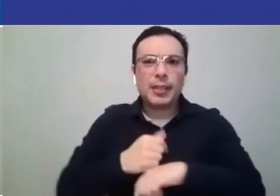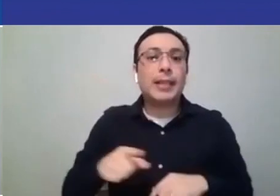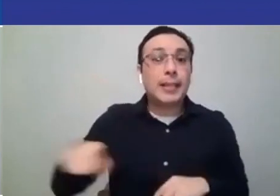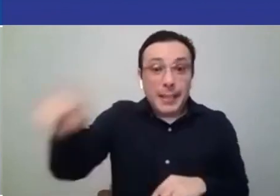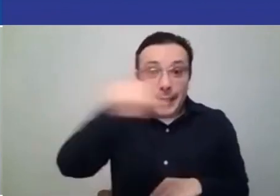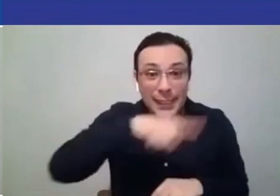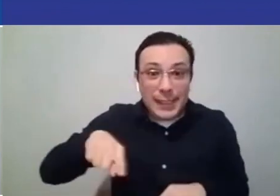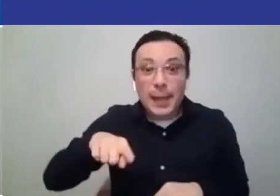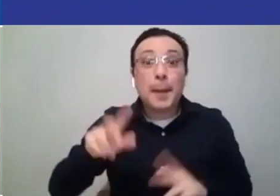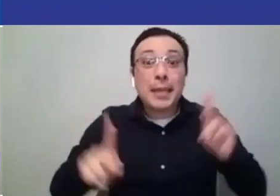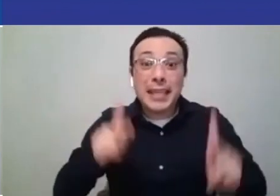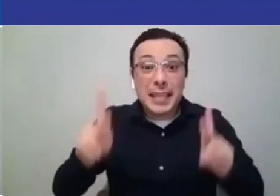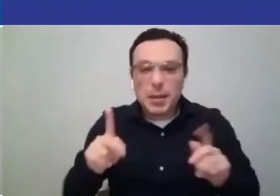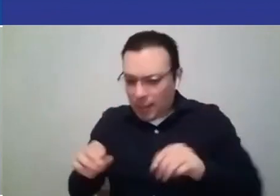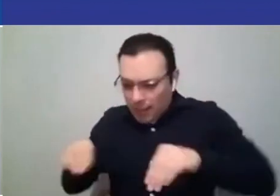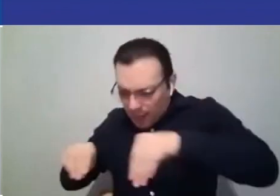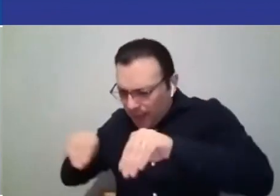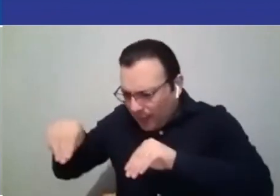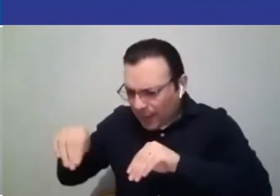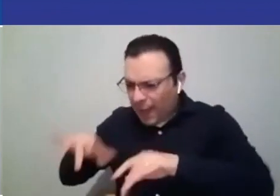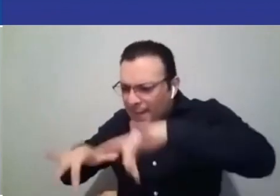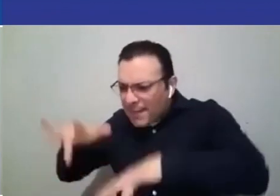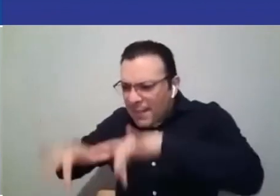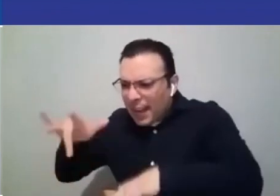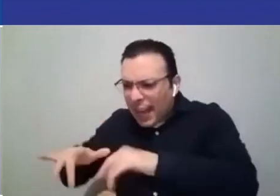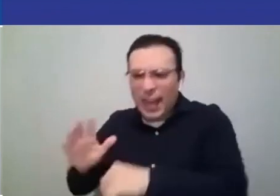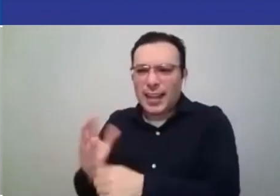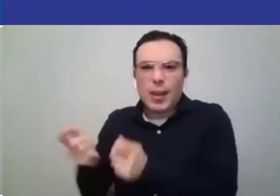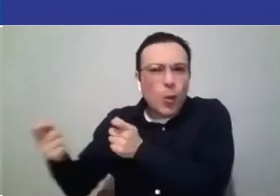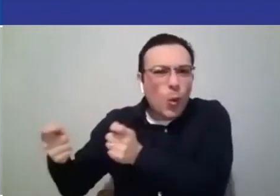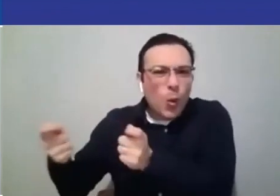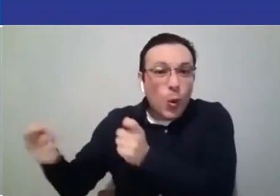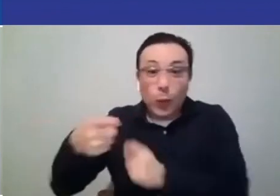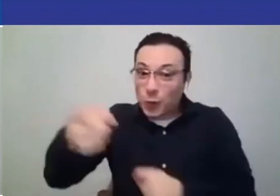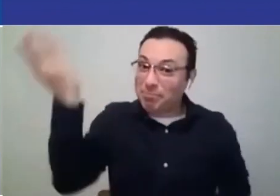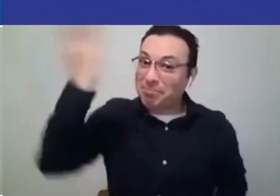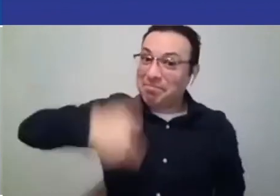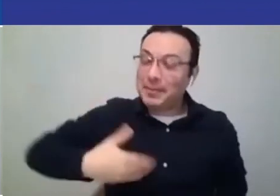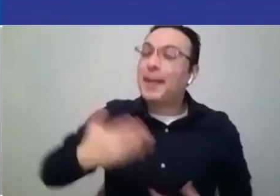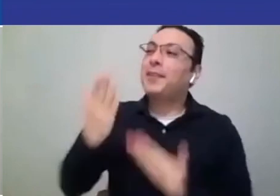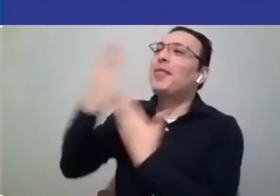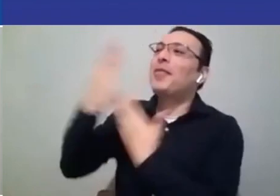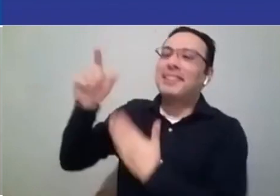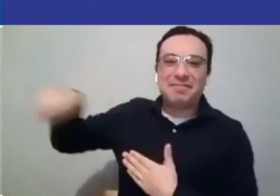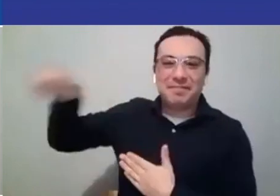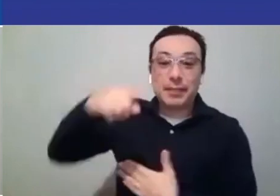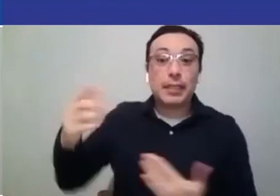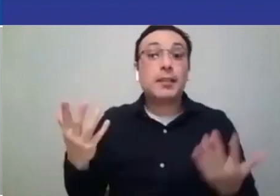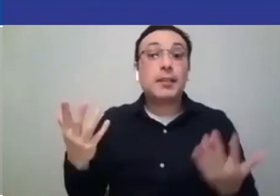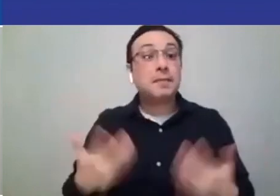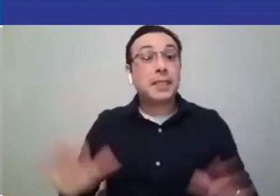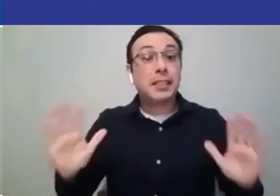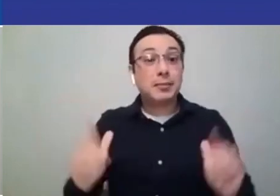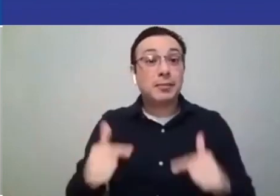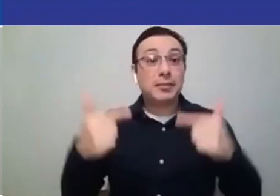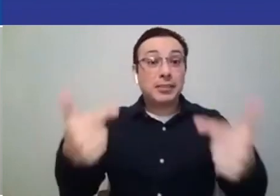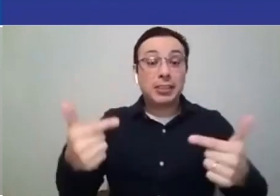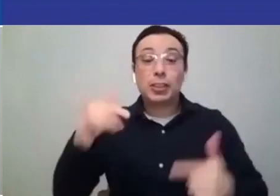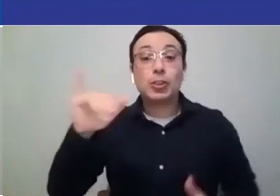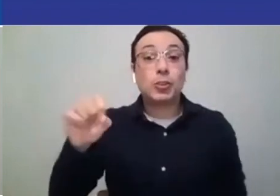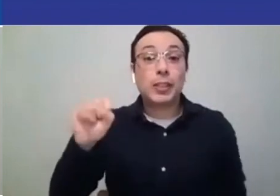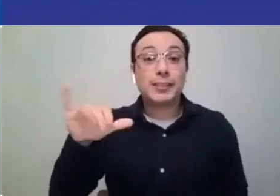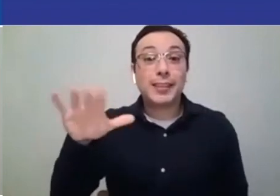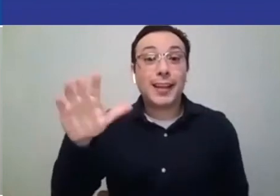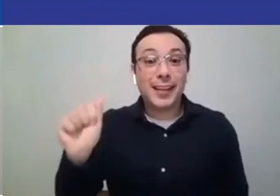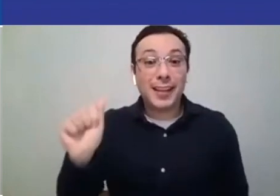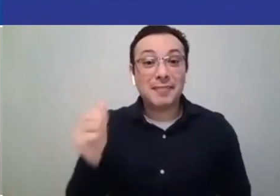symposium happen digitally. Thank you to everyone who's involved and the people you can't see behind the scenes who are making